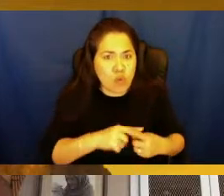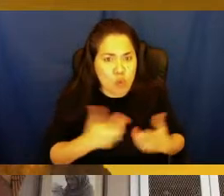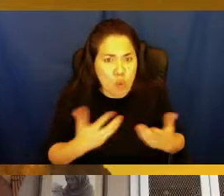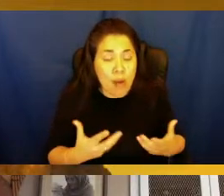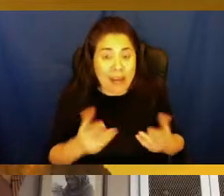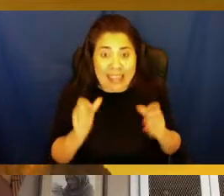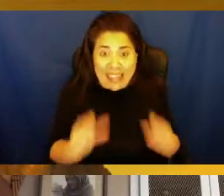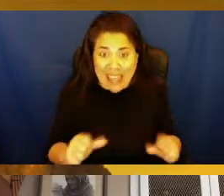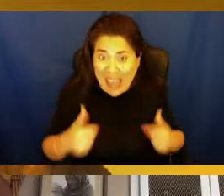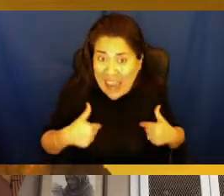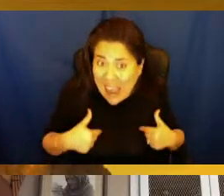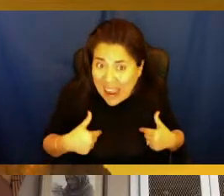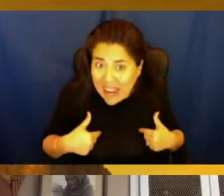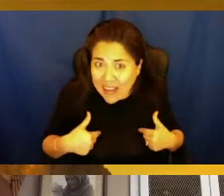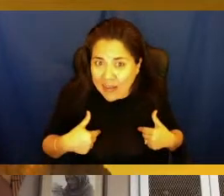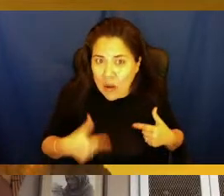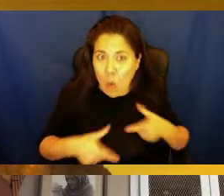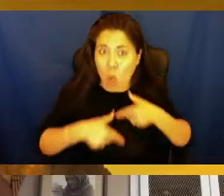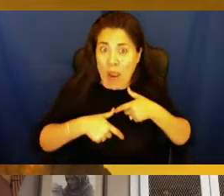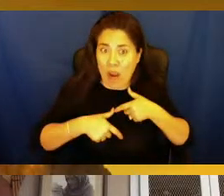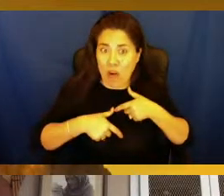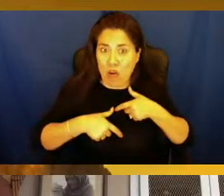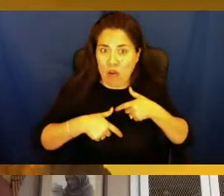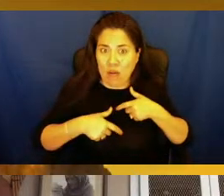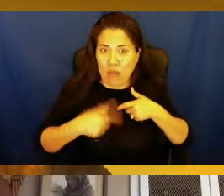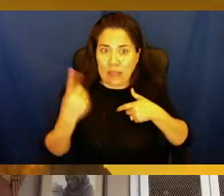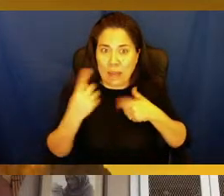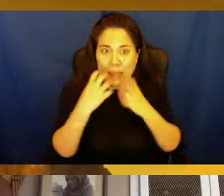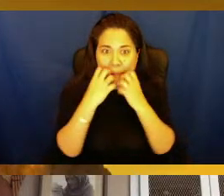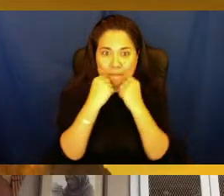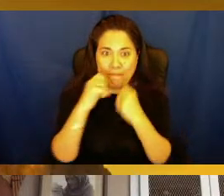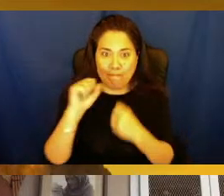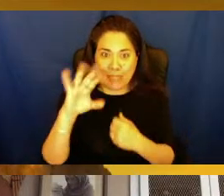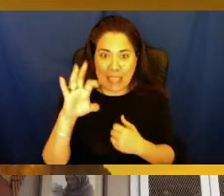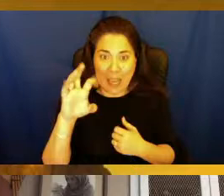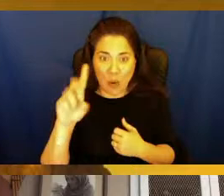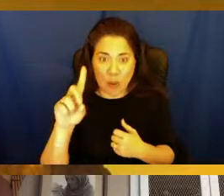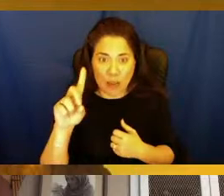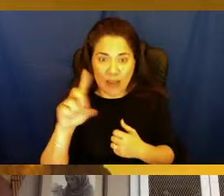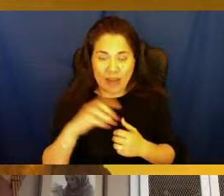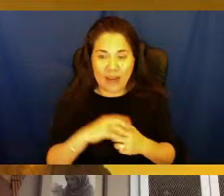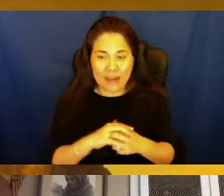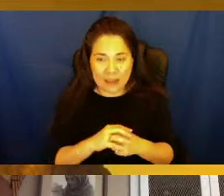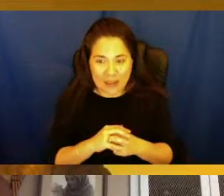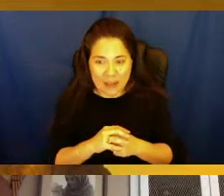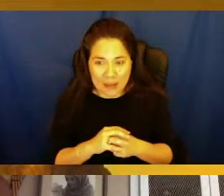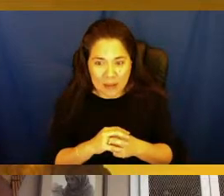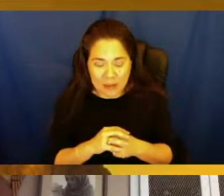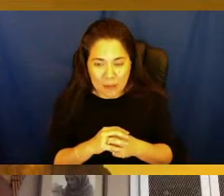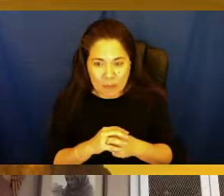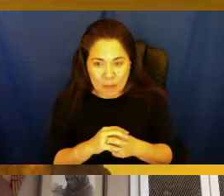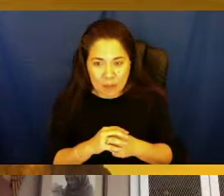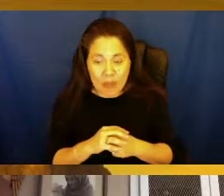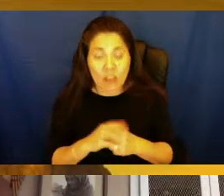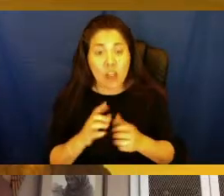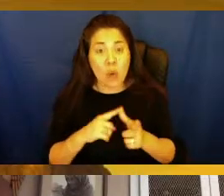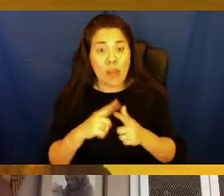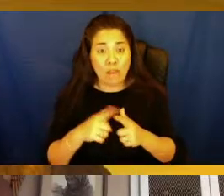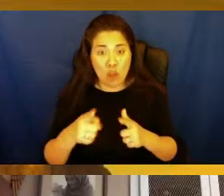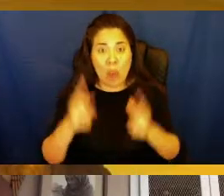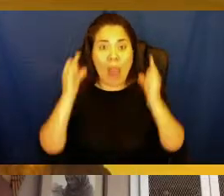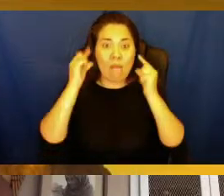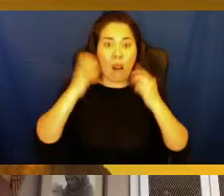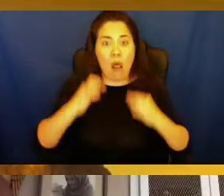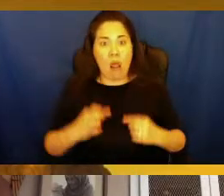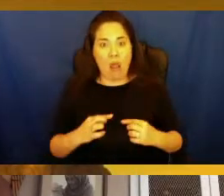can? And basically, don't purchase regalia if you are not native yourself,